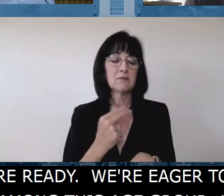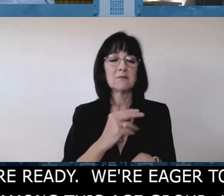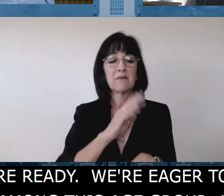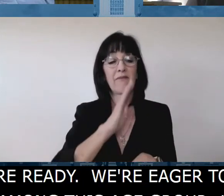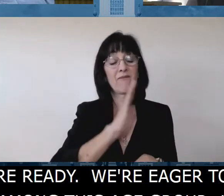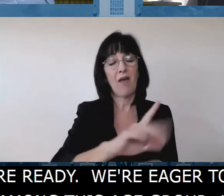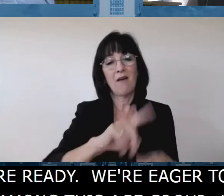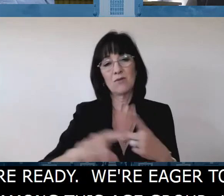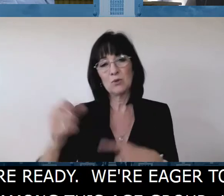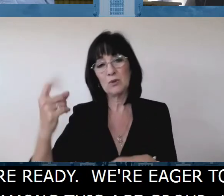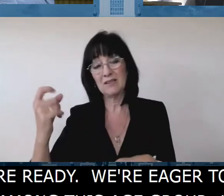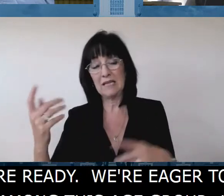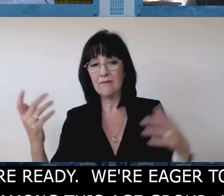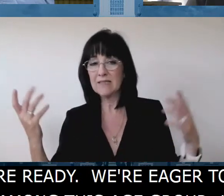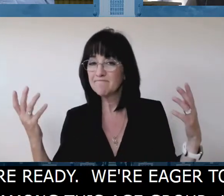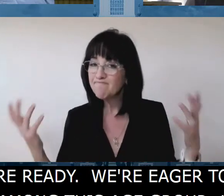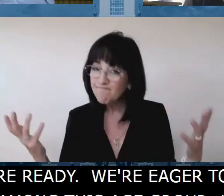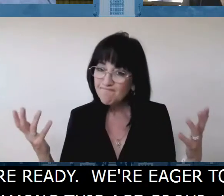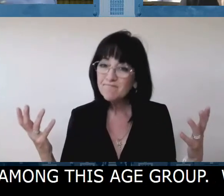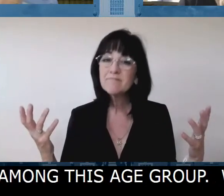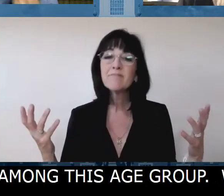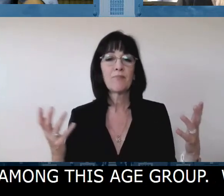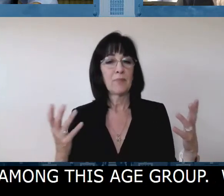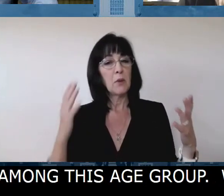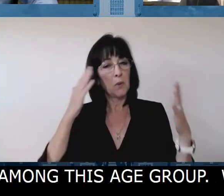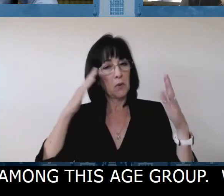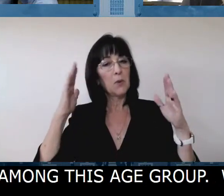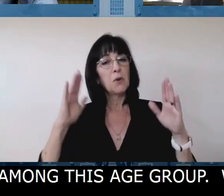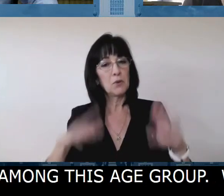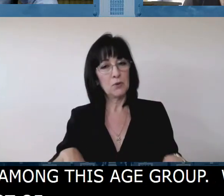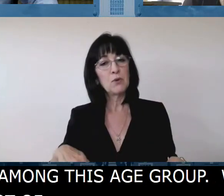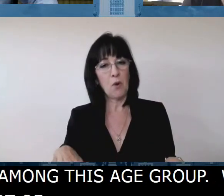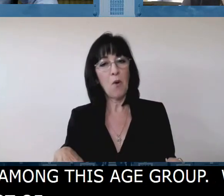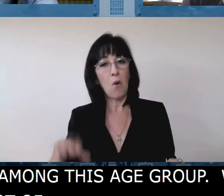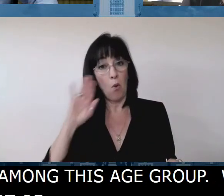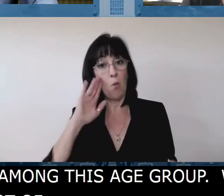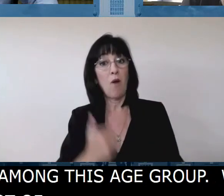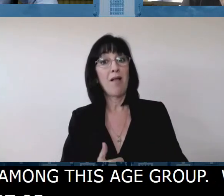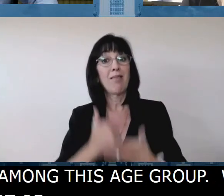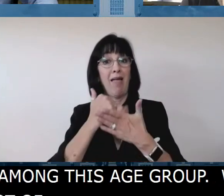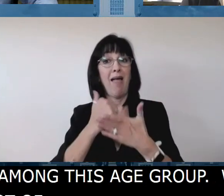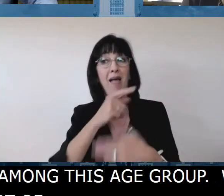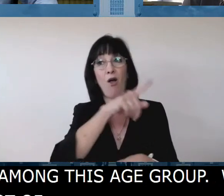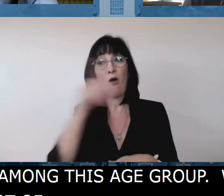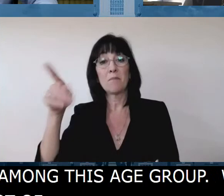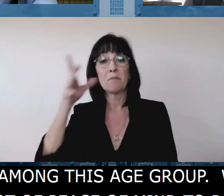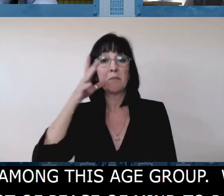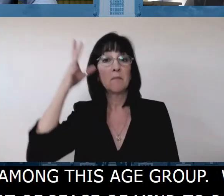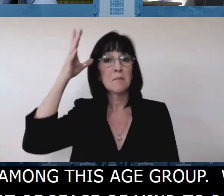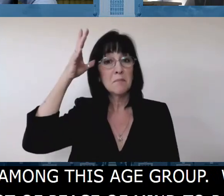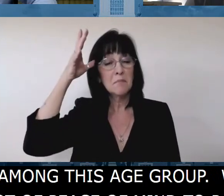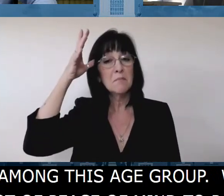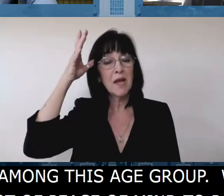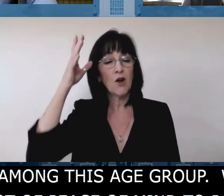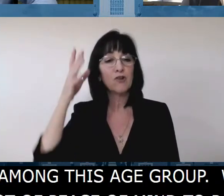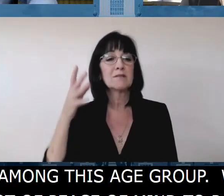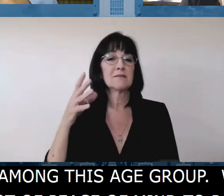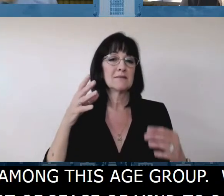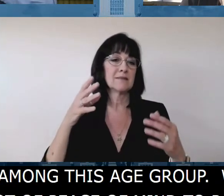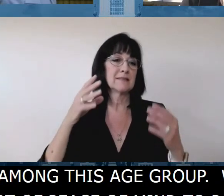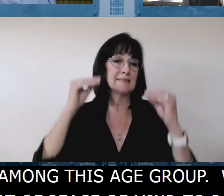certainly a lot of peace of mind to parents, children themselves, teachers, families, all of